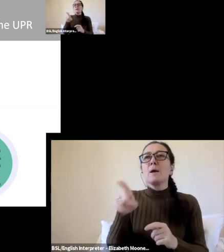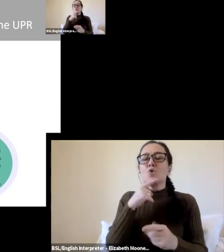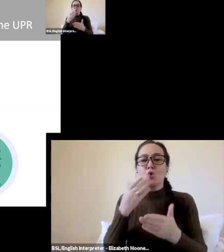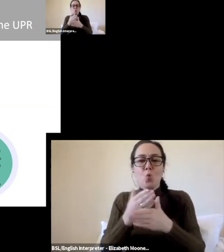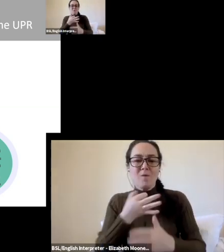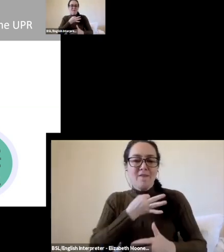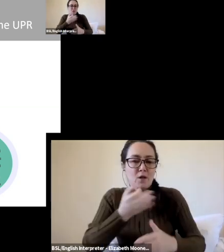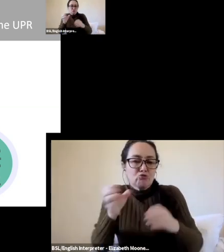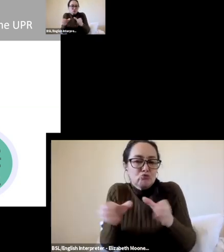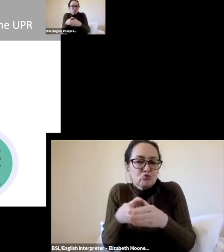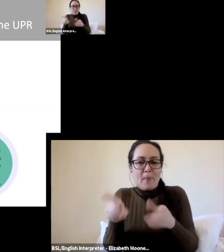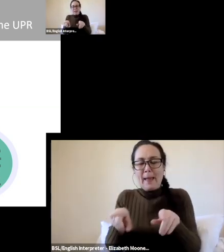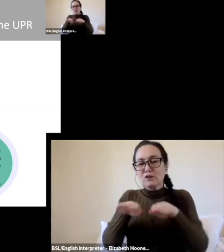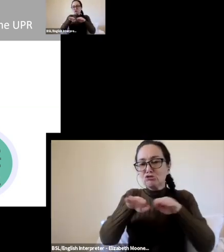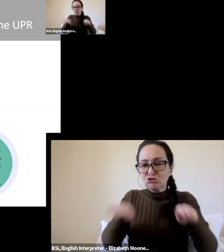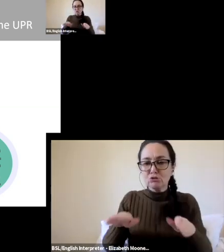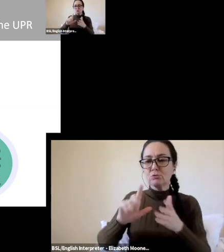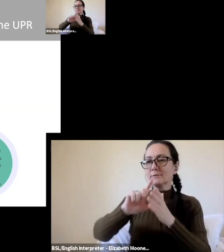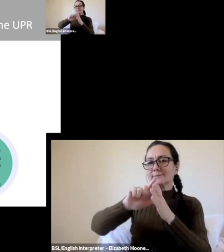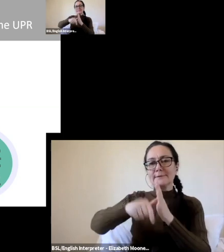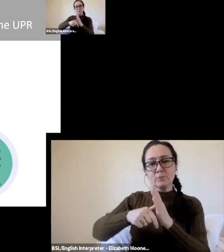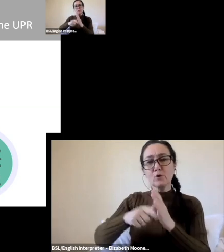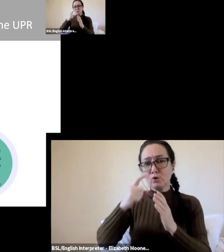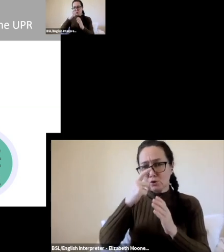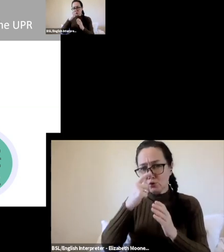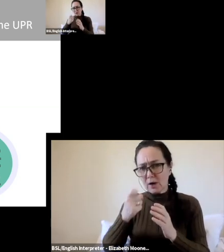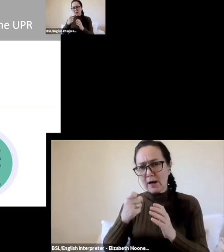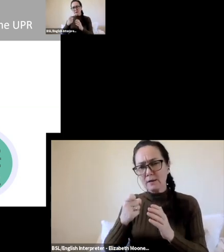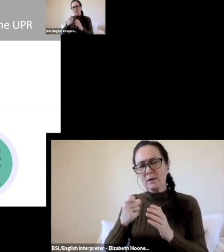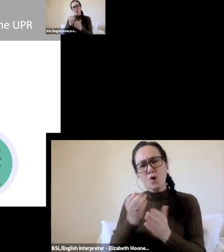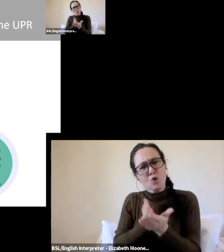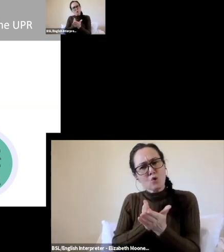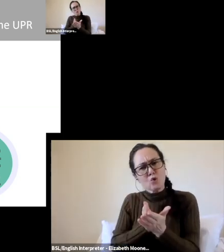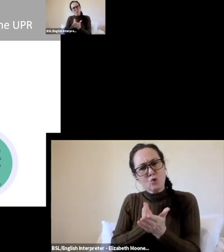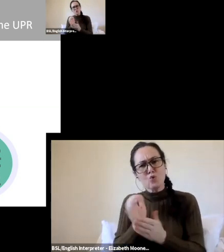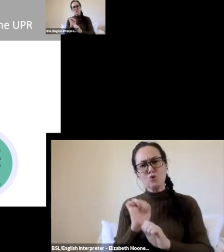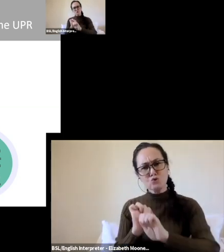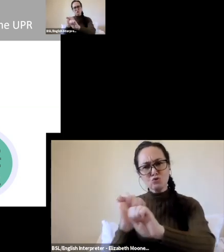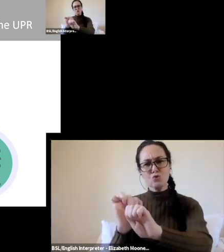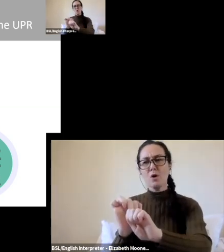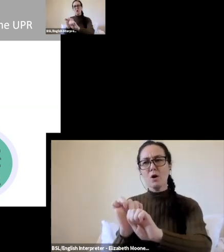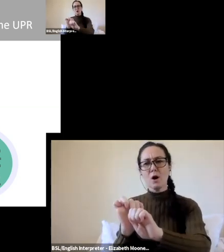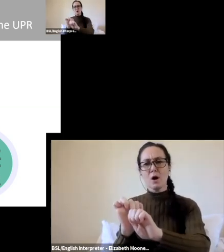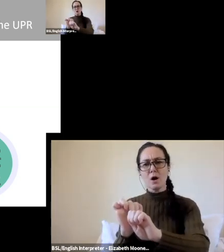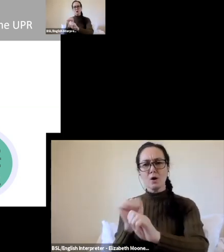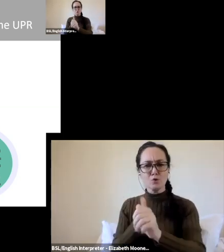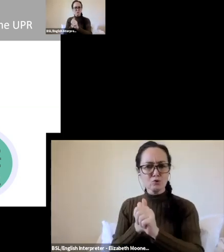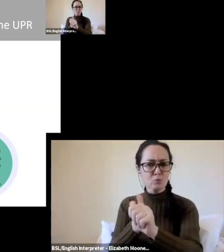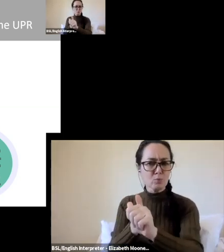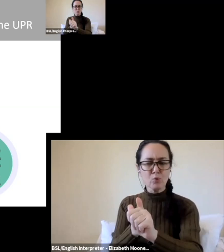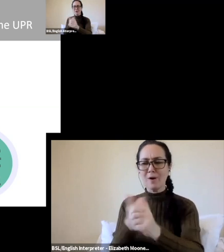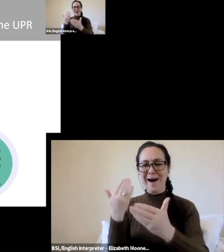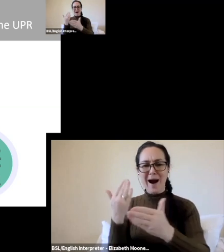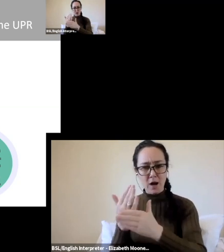or with people with disability, you might contribute through your action to support the country in